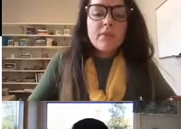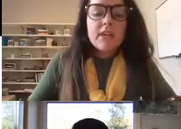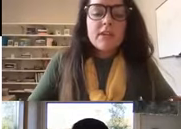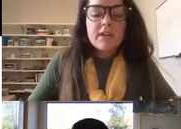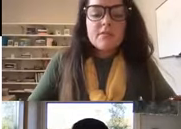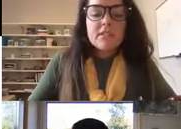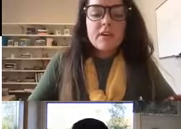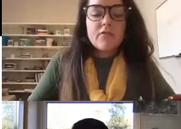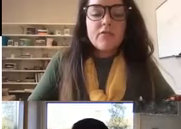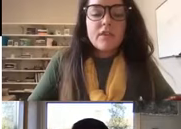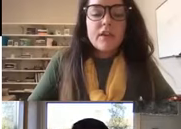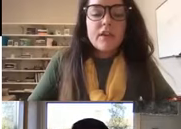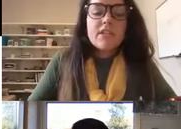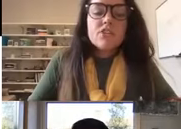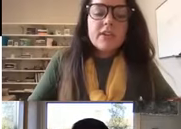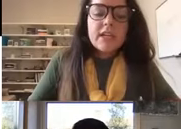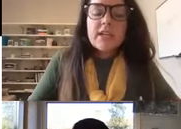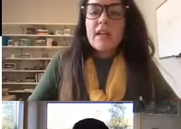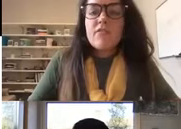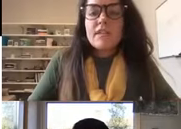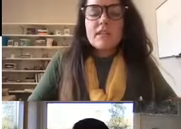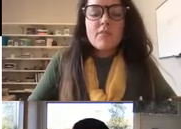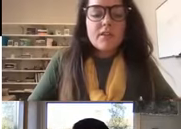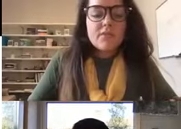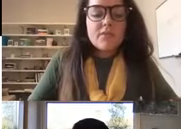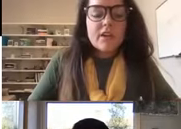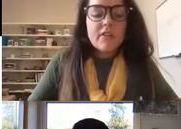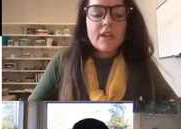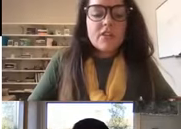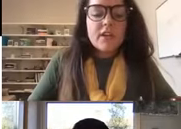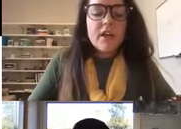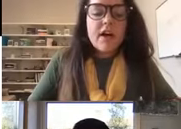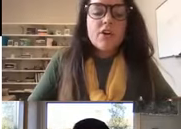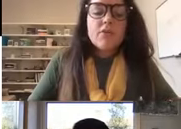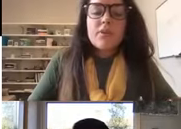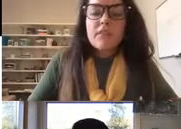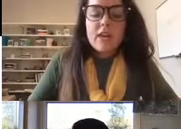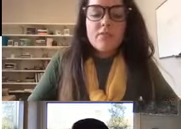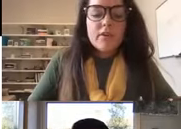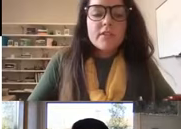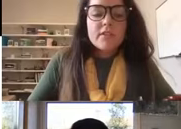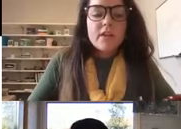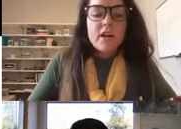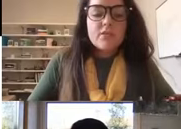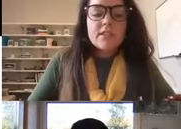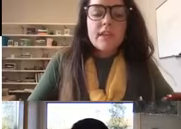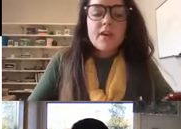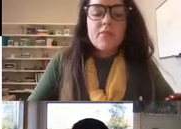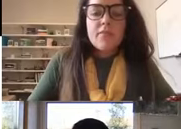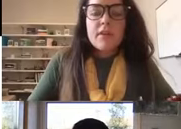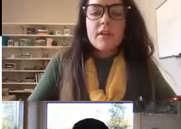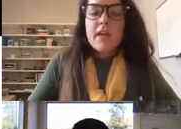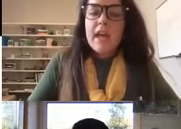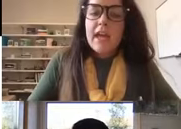by Mackinder himself. Mistreated and facing possible starvation, a group of laborers sought to